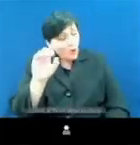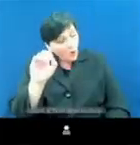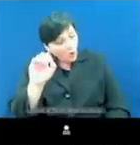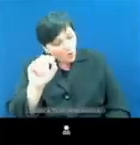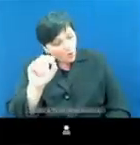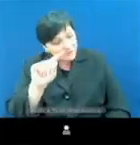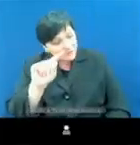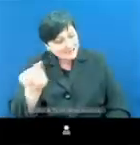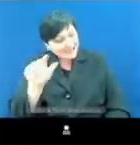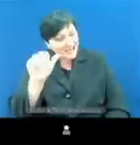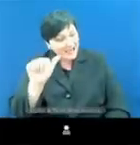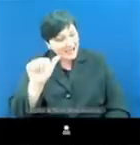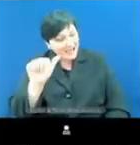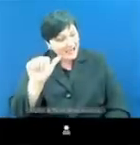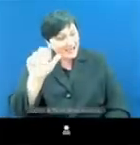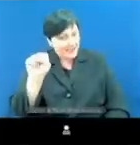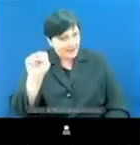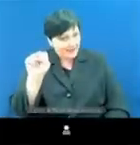R-O-Z-A-N